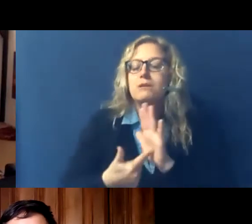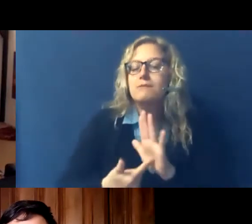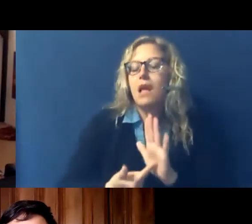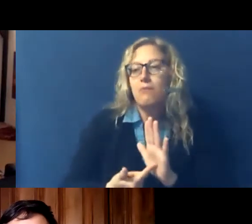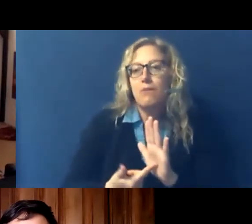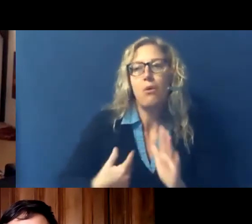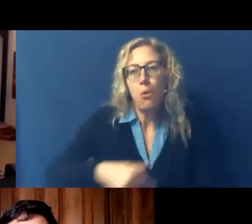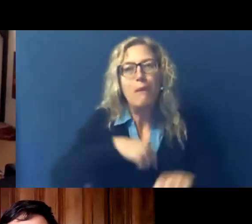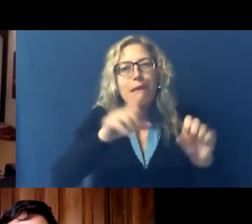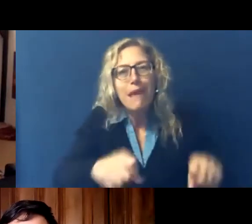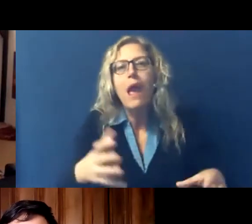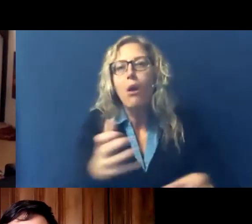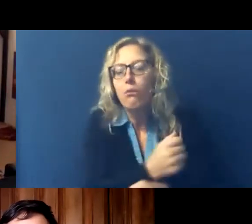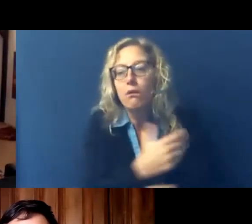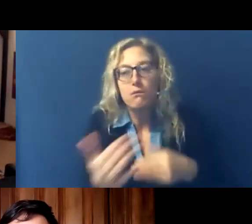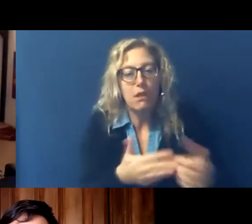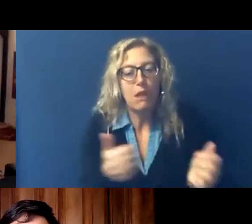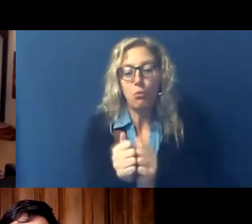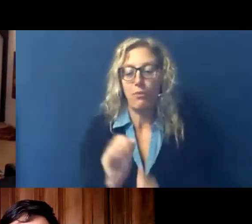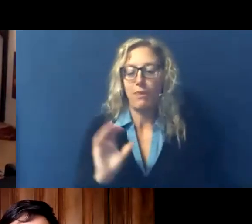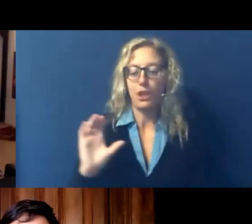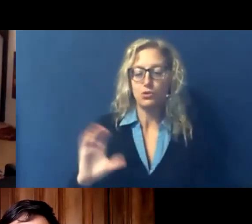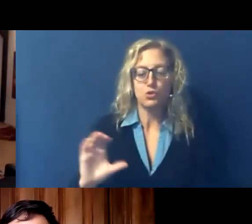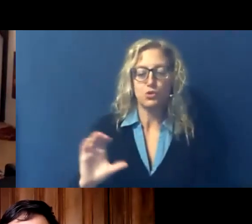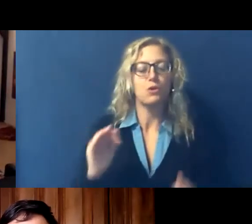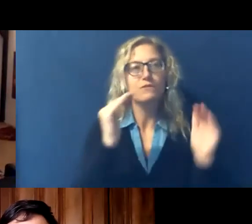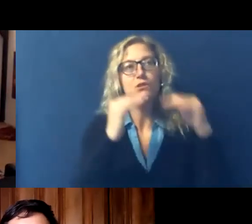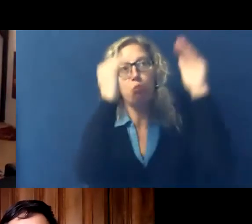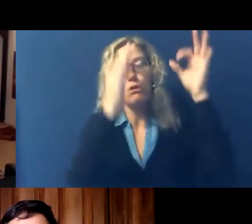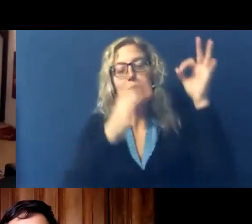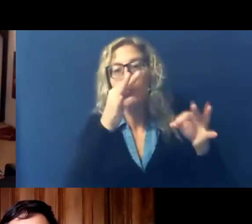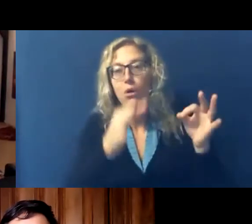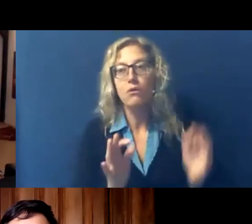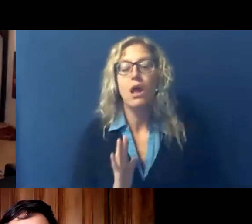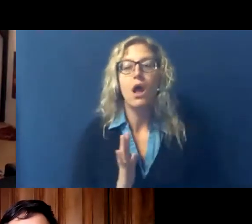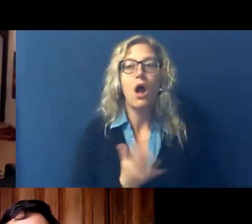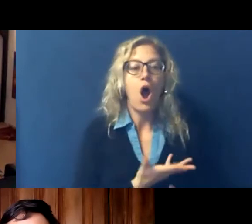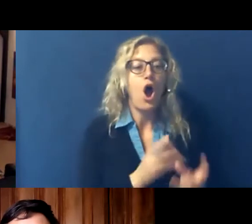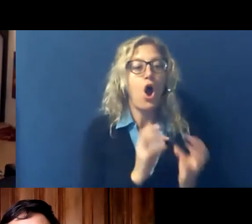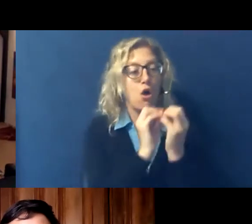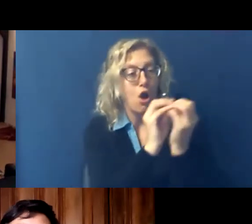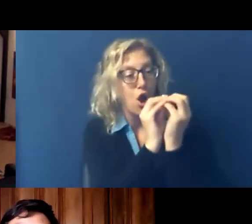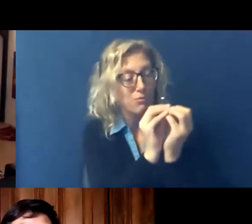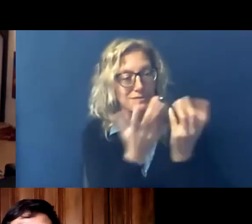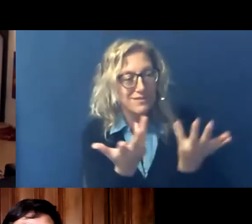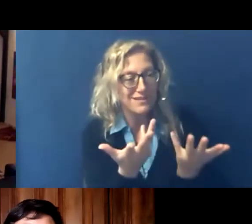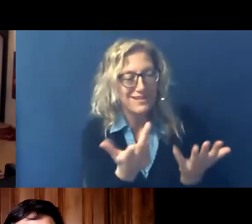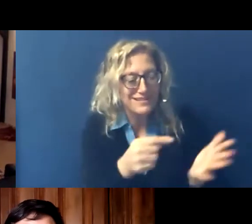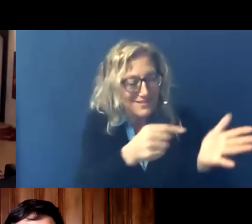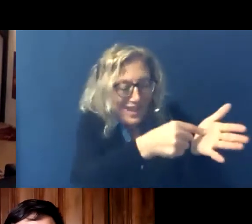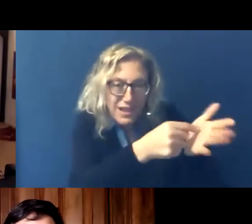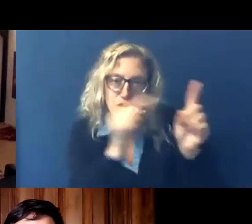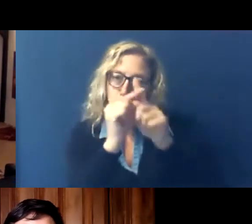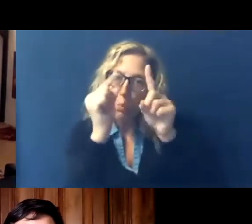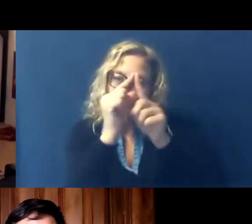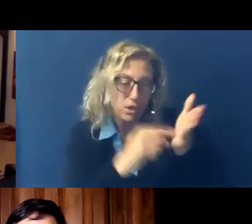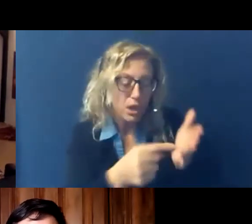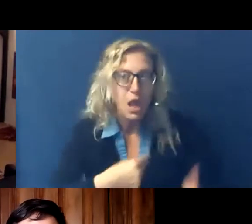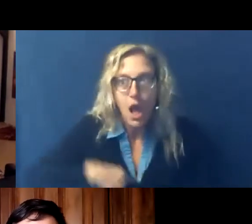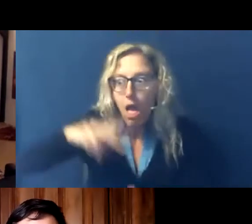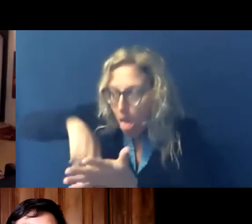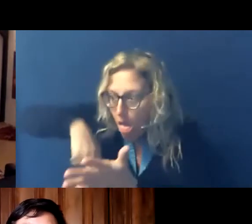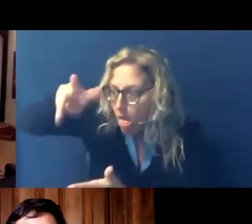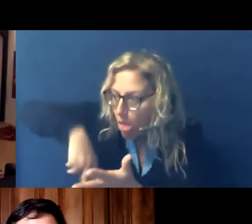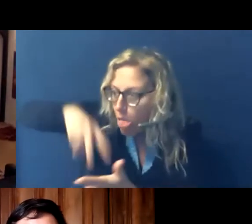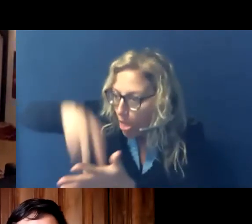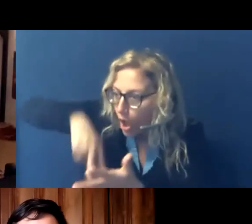that we can win even with a conservative Supreme Court. Our argument's based on plain text. I had to read more dictionaries